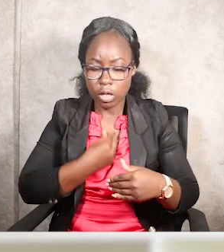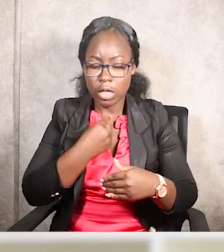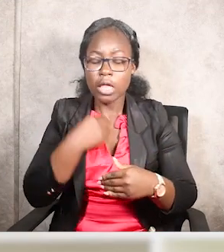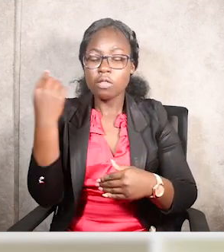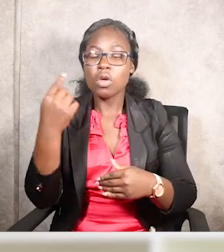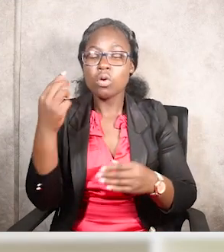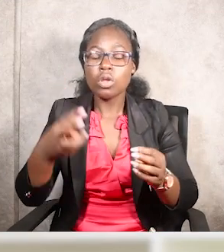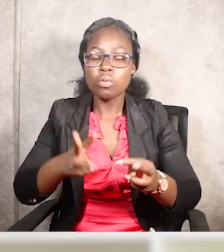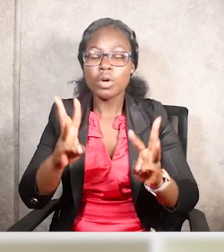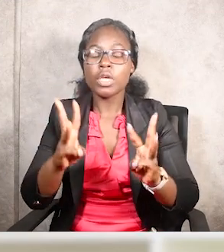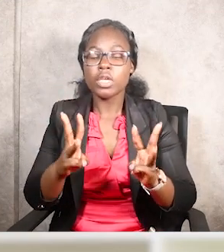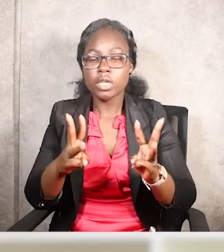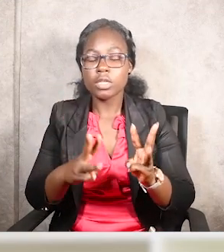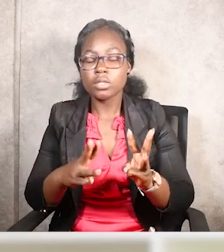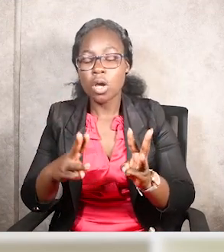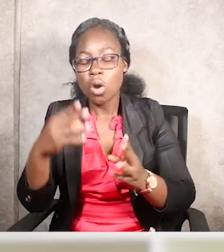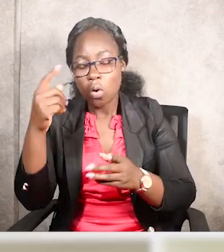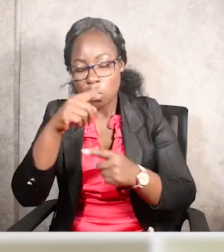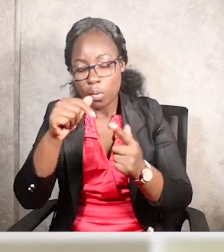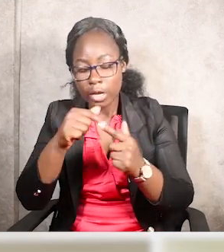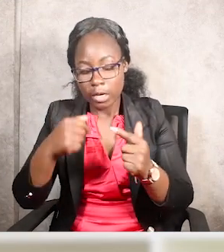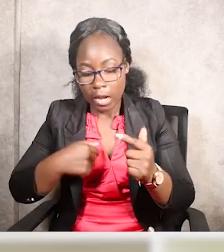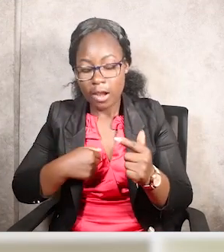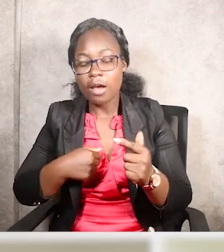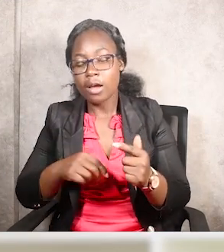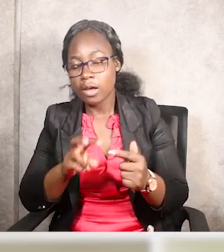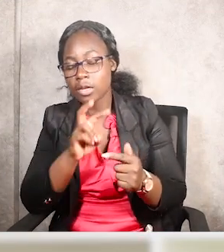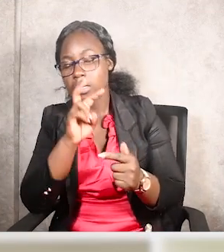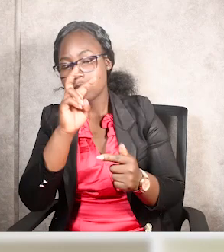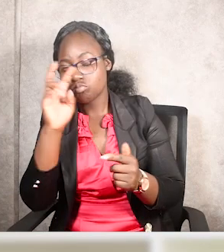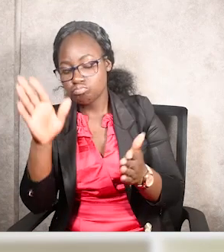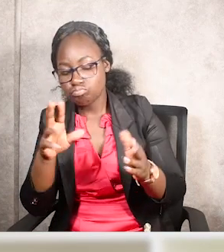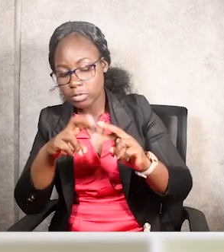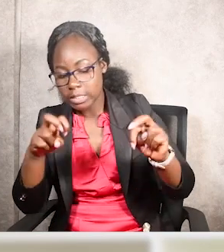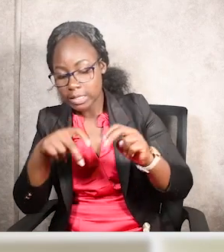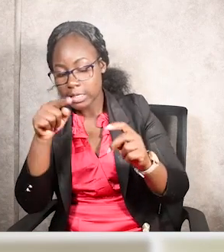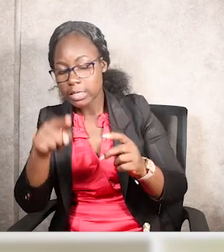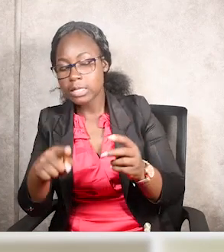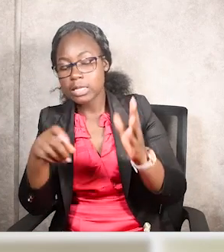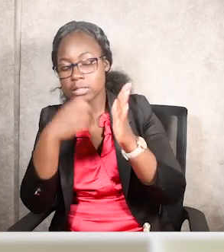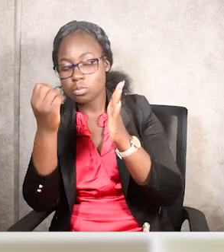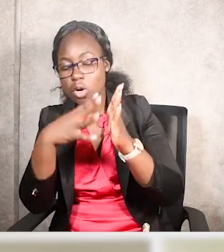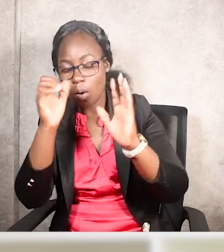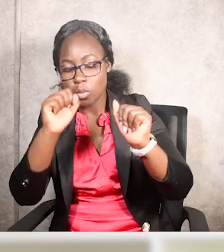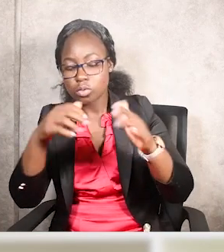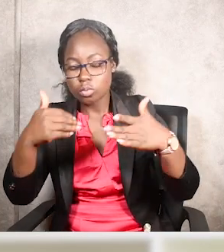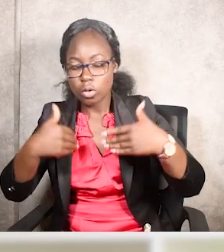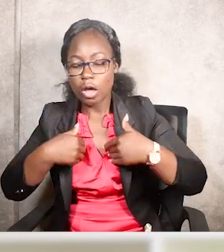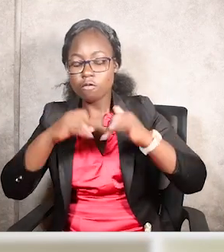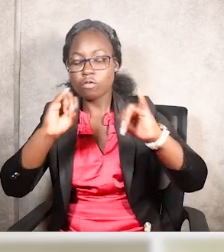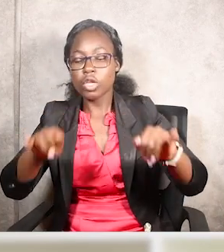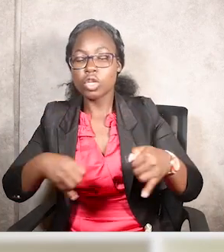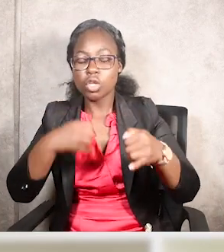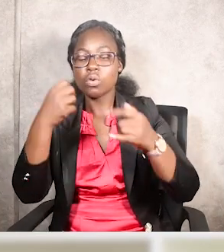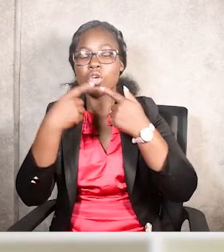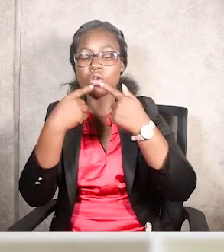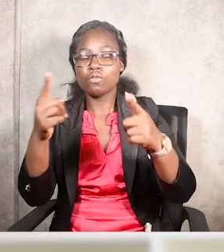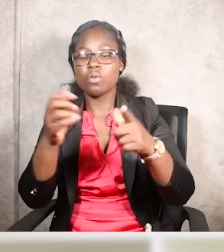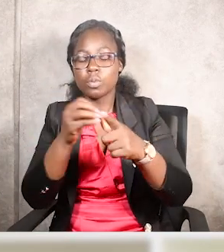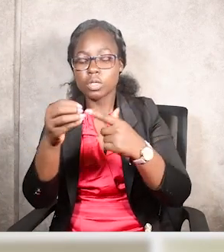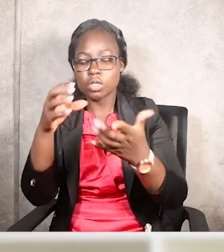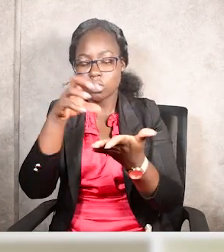can do that is when people know, when I visit this brand, when I visit this page, I'll get new information. I'll get new